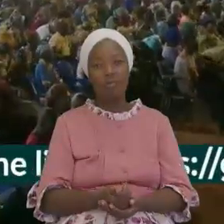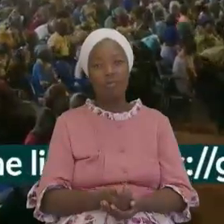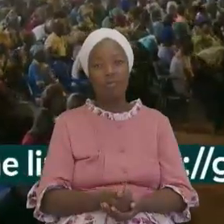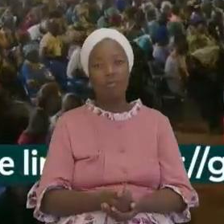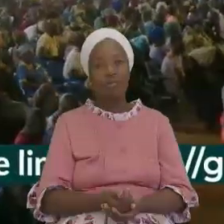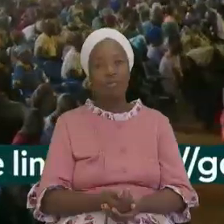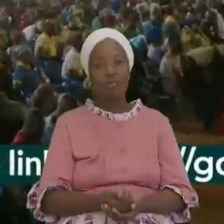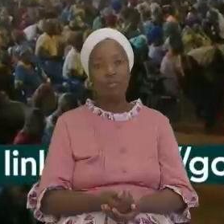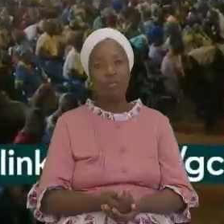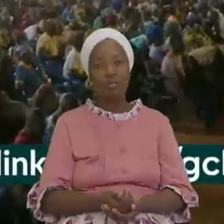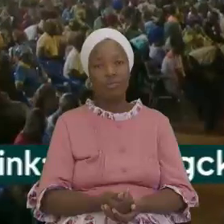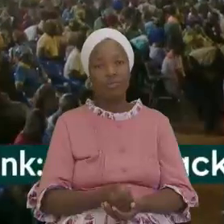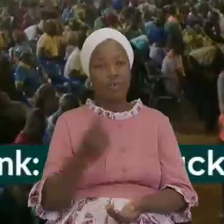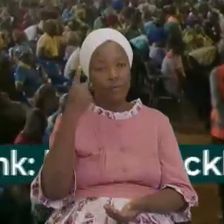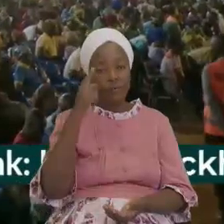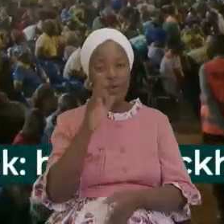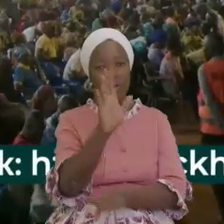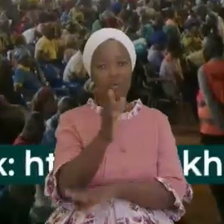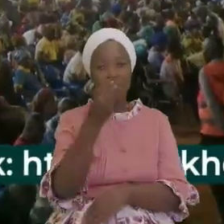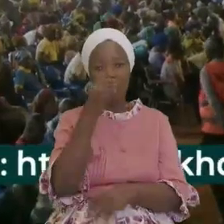For lunch with Jesus Christ.